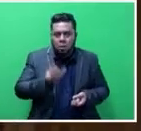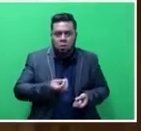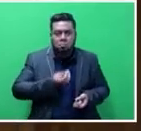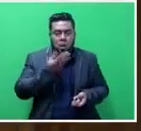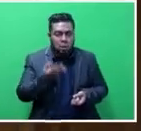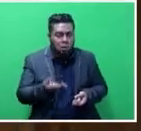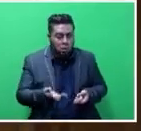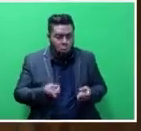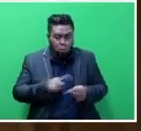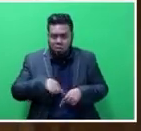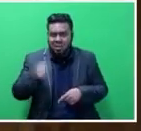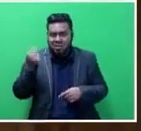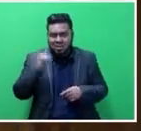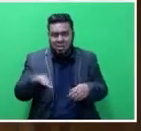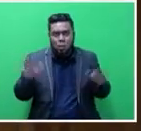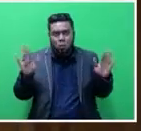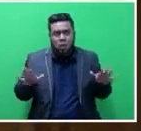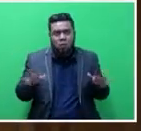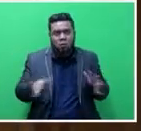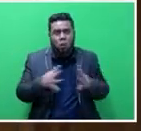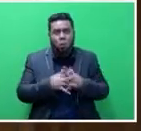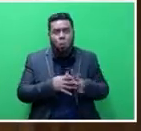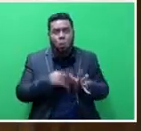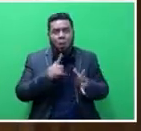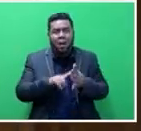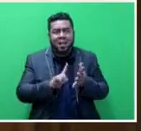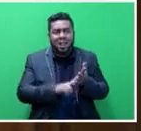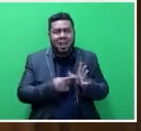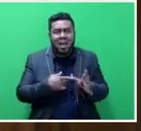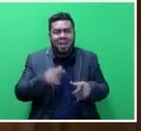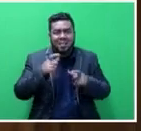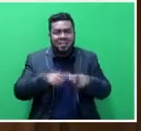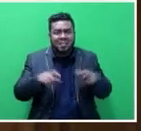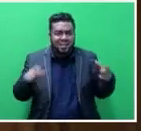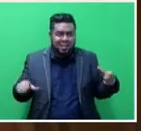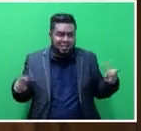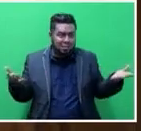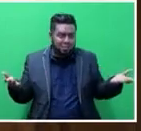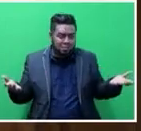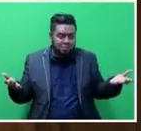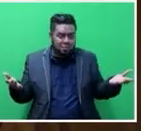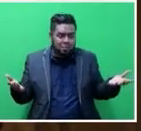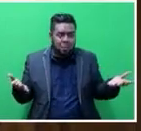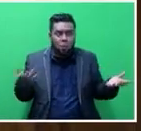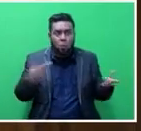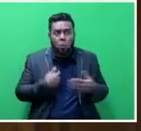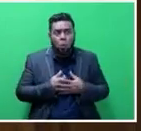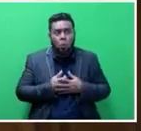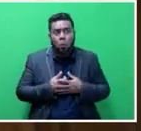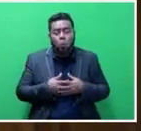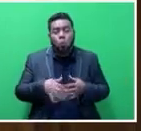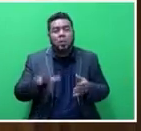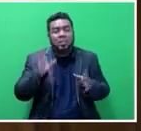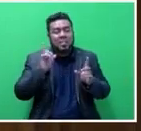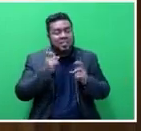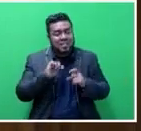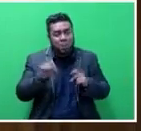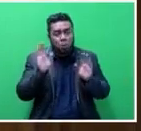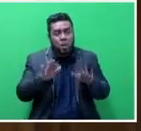are still waiting for Waila City. We are still waiting for the Lautoka Olympic swimming